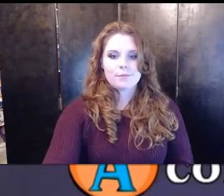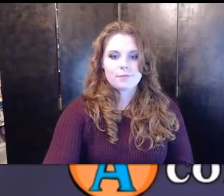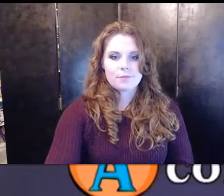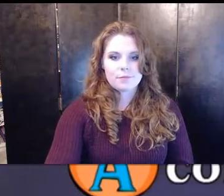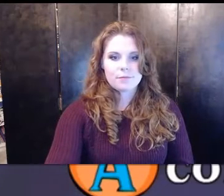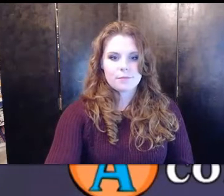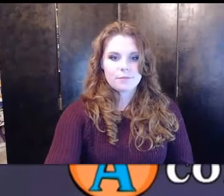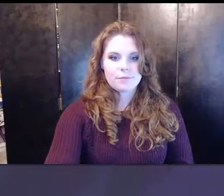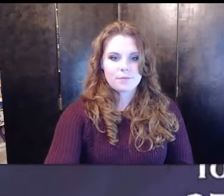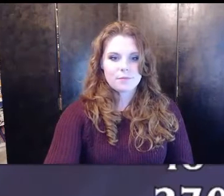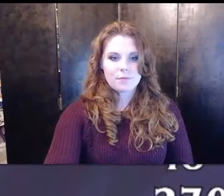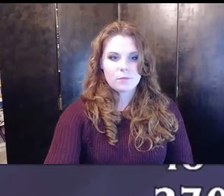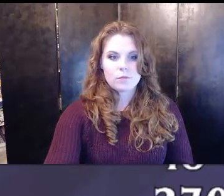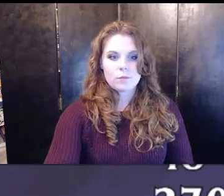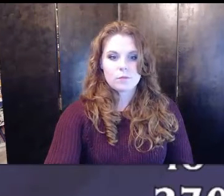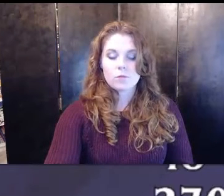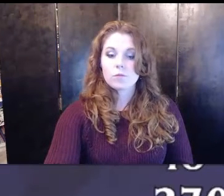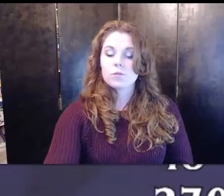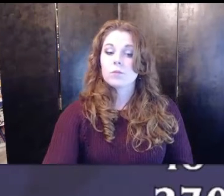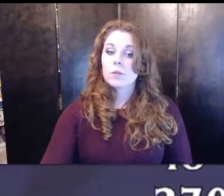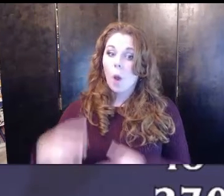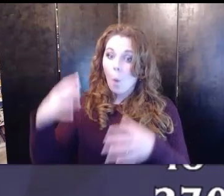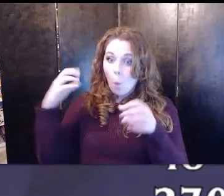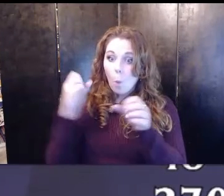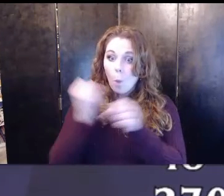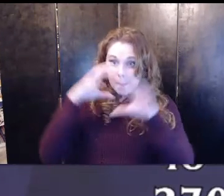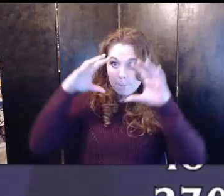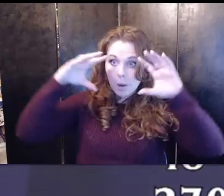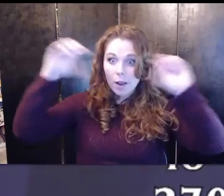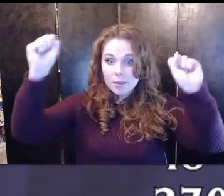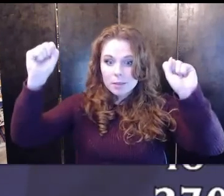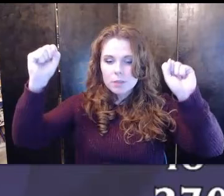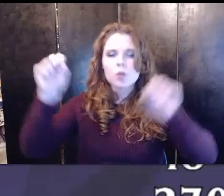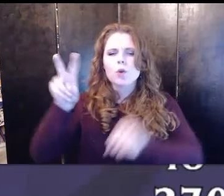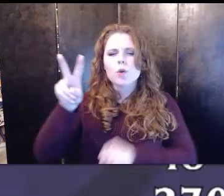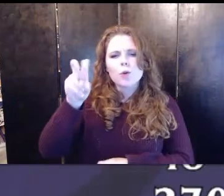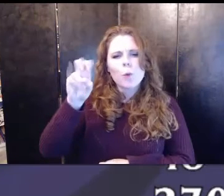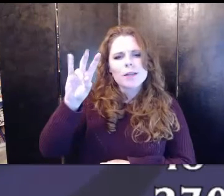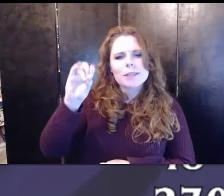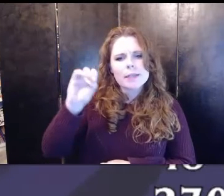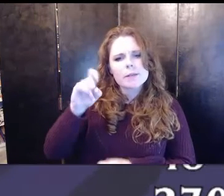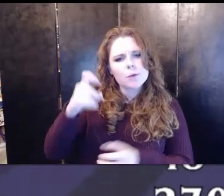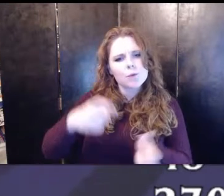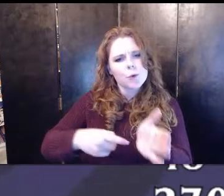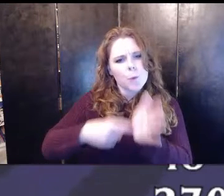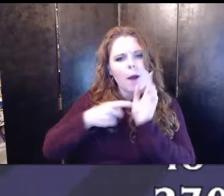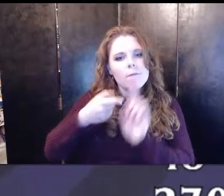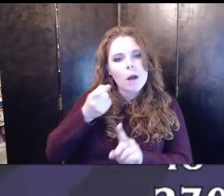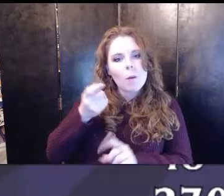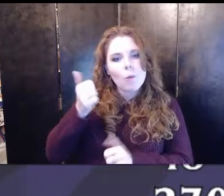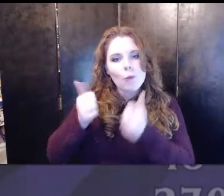vote. Question 2. To win the presidency, 270 votes are required from